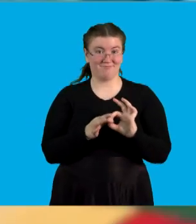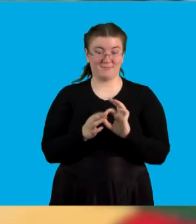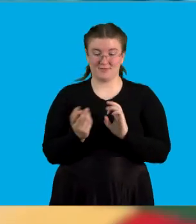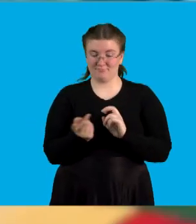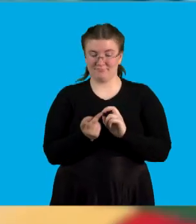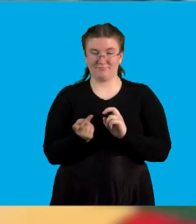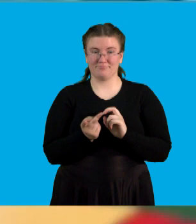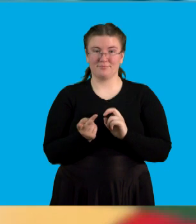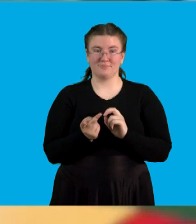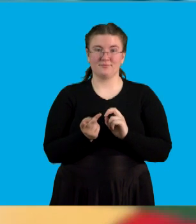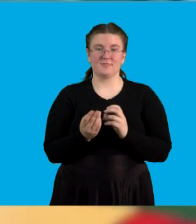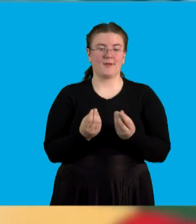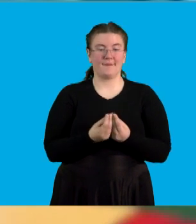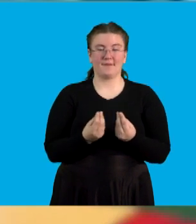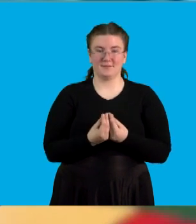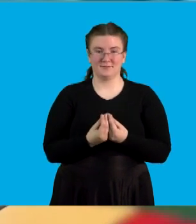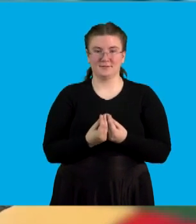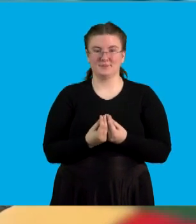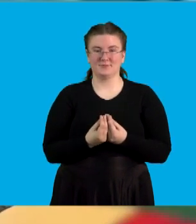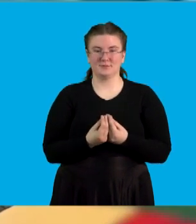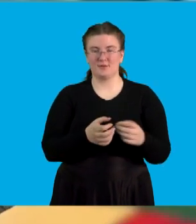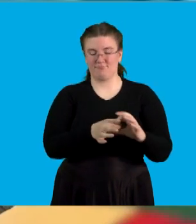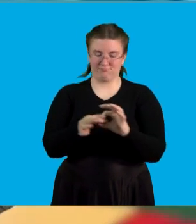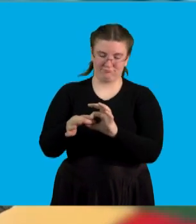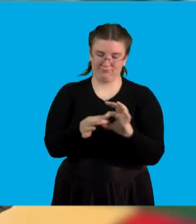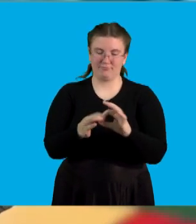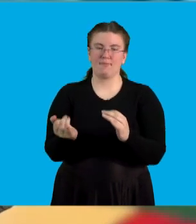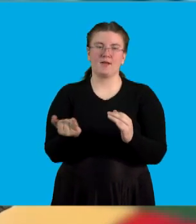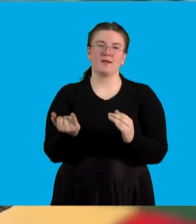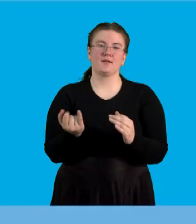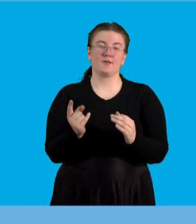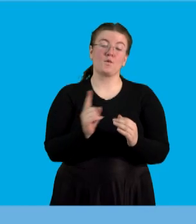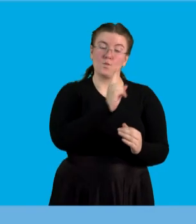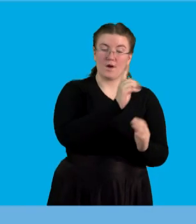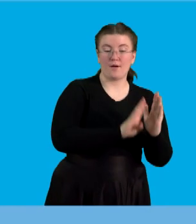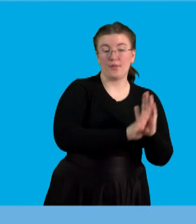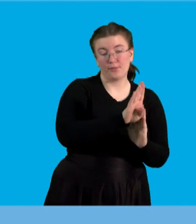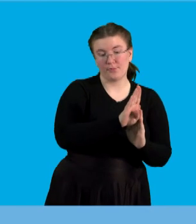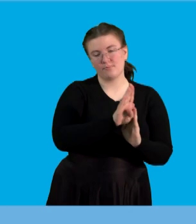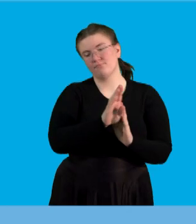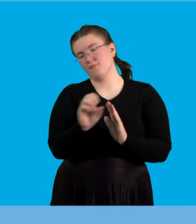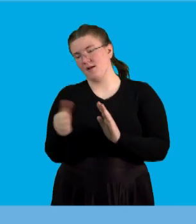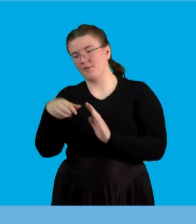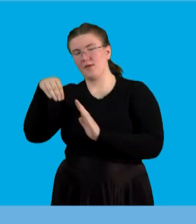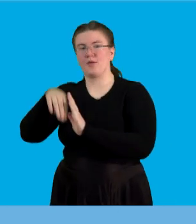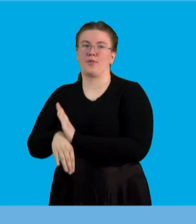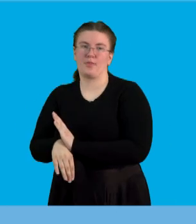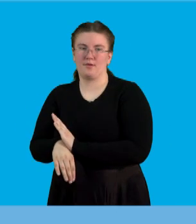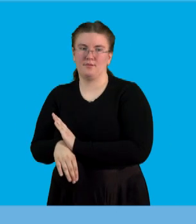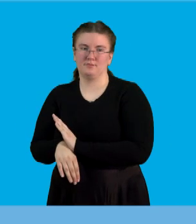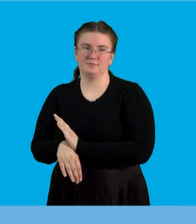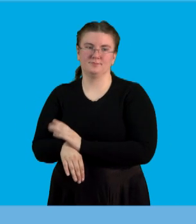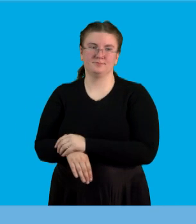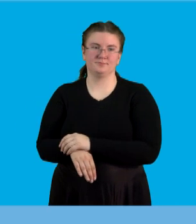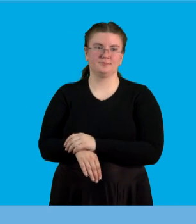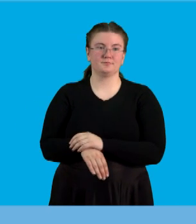those two devices, or those two things, they will have that particular relationship, that when this increases, that is going